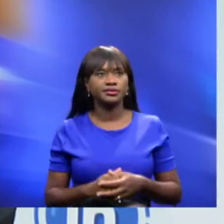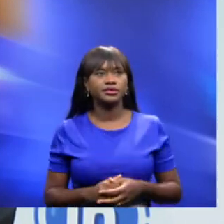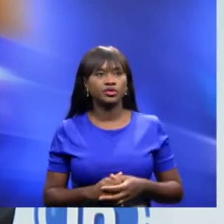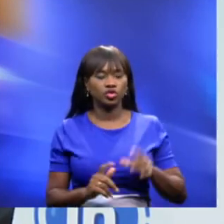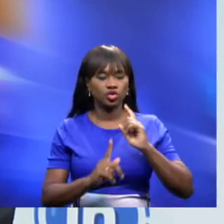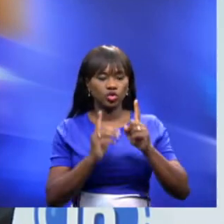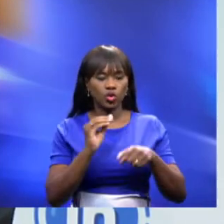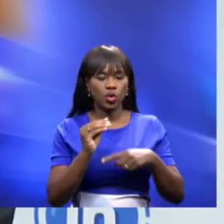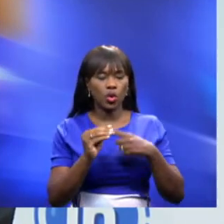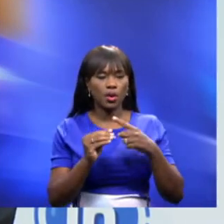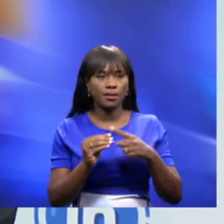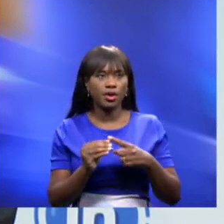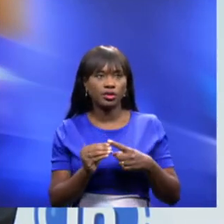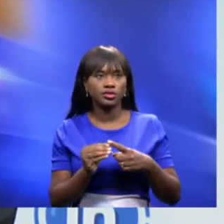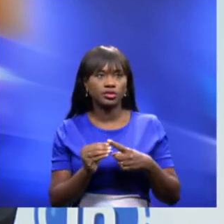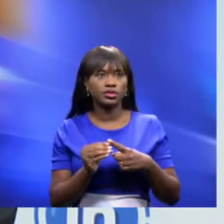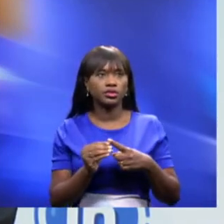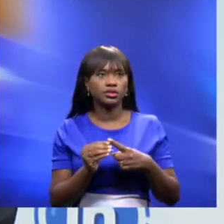talked about